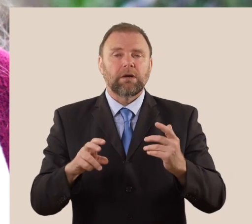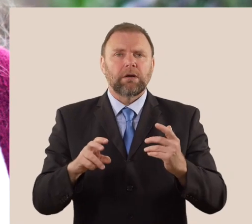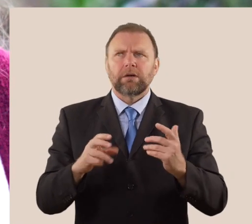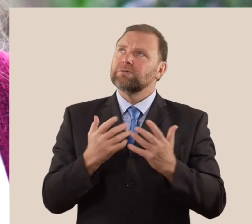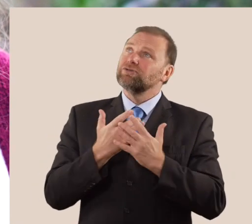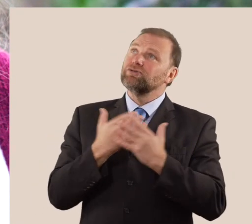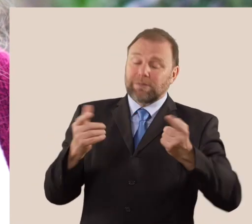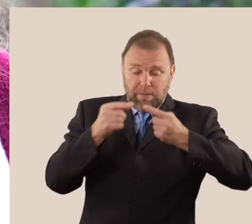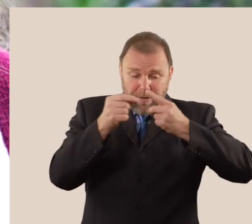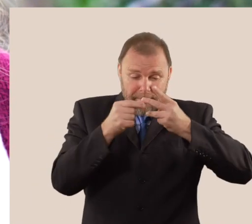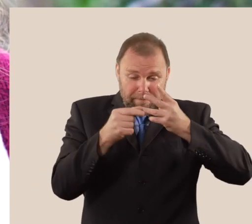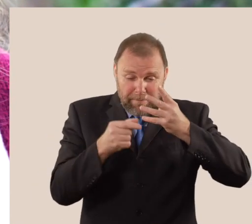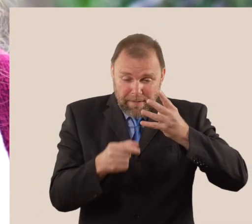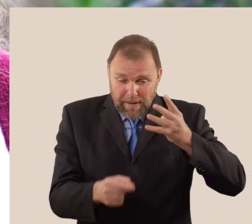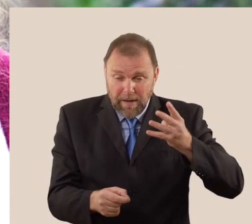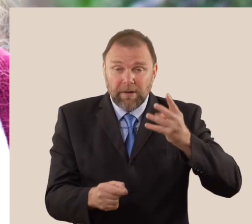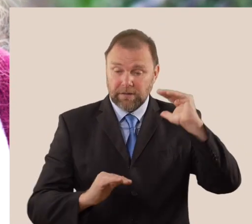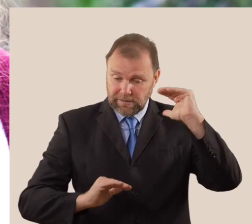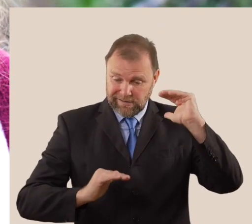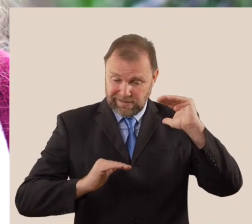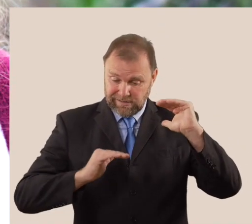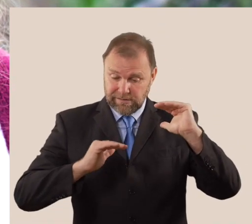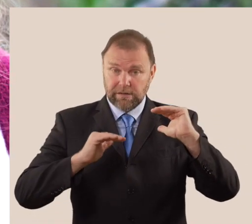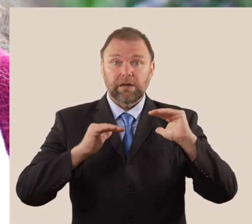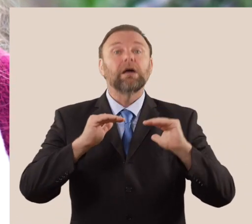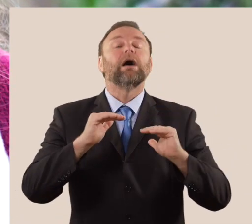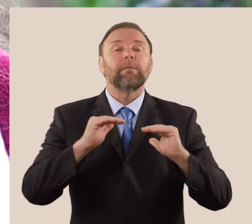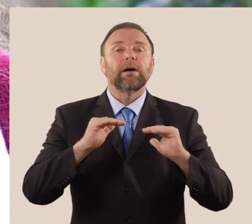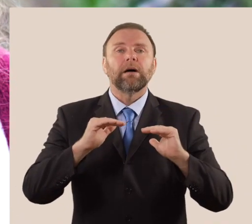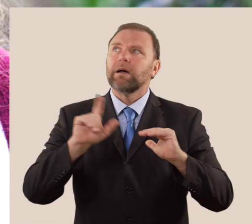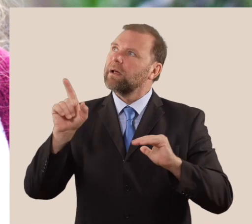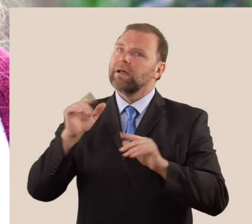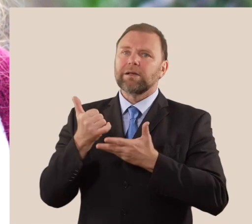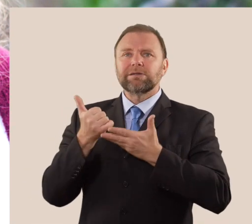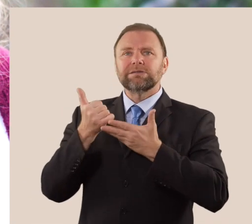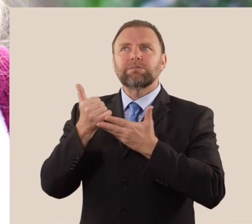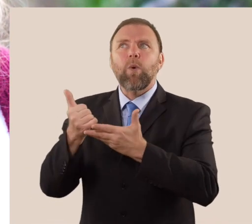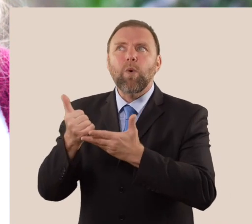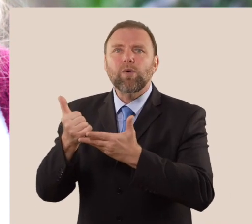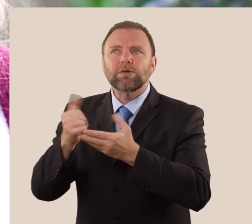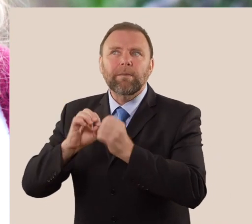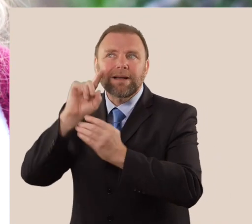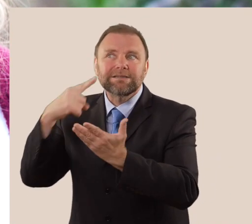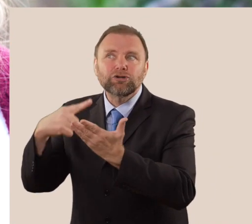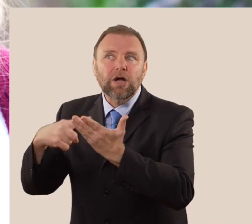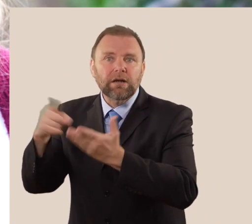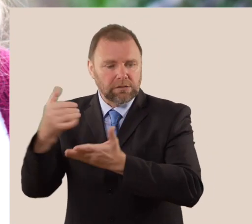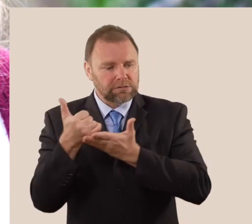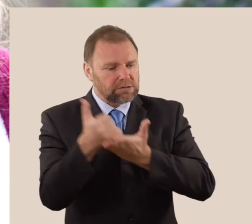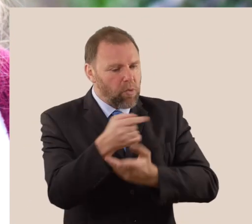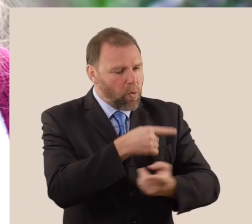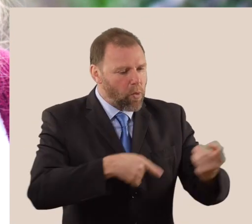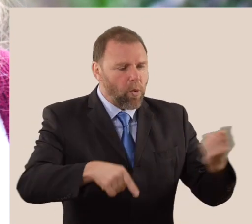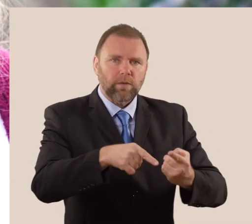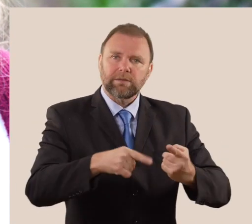like public transport. You know, there are so many factors that come into this, and I think if they are supported in making those decisions,